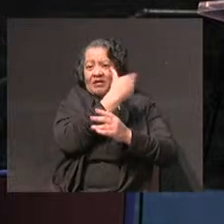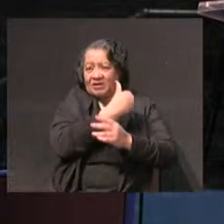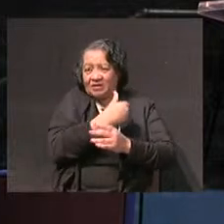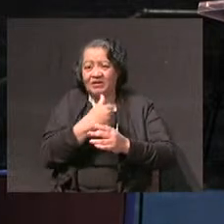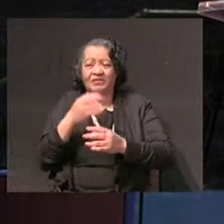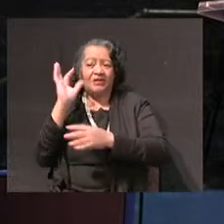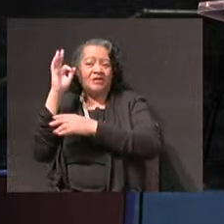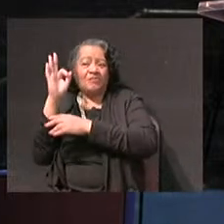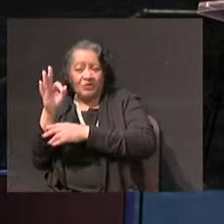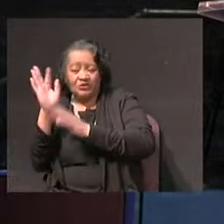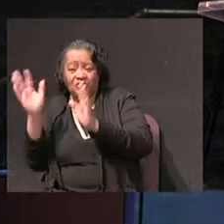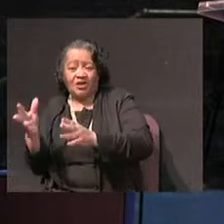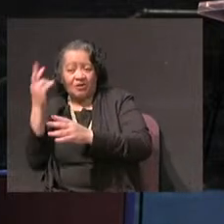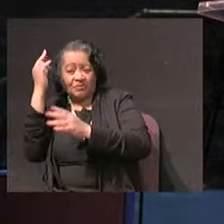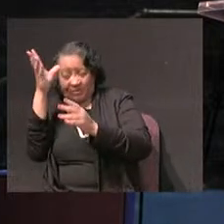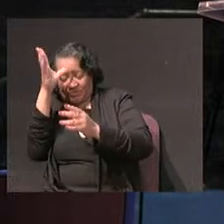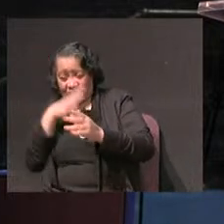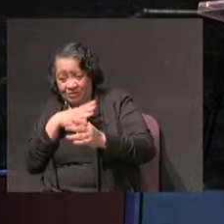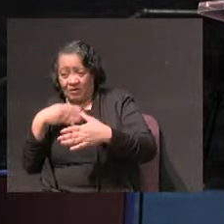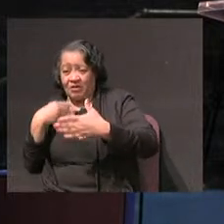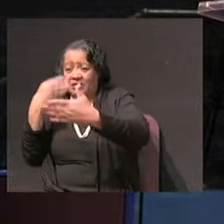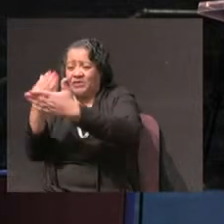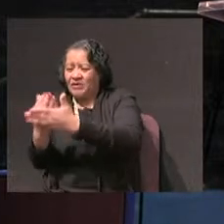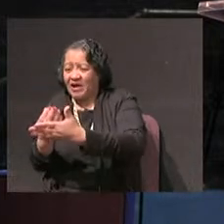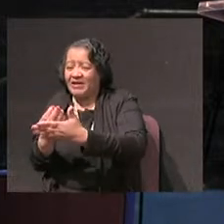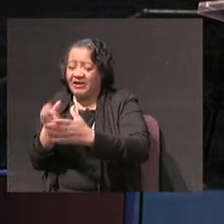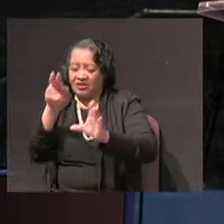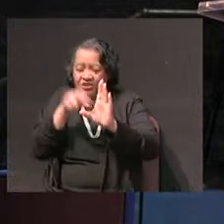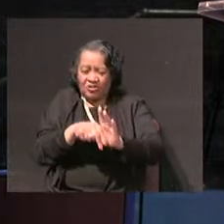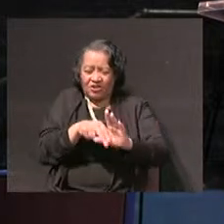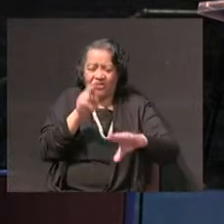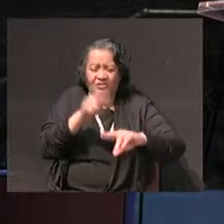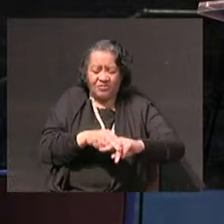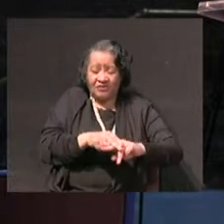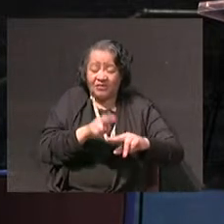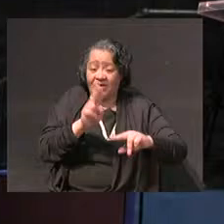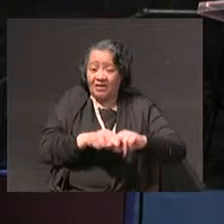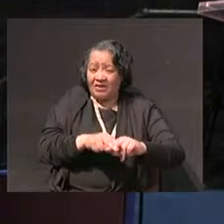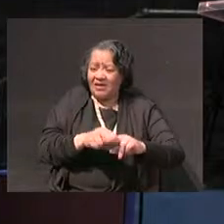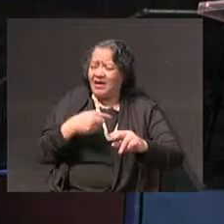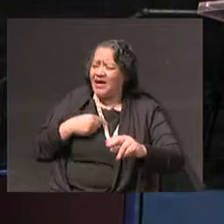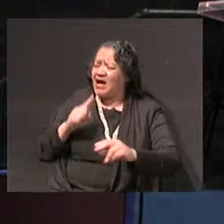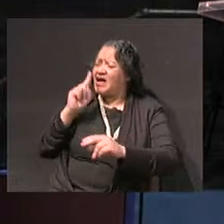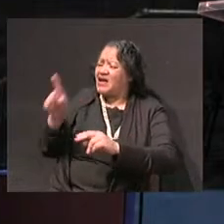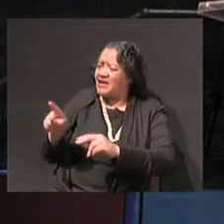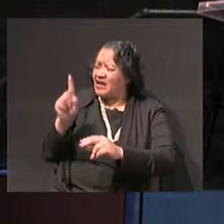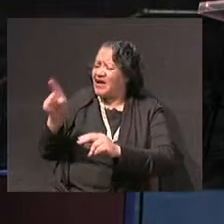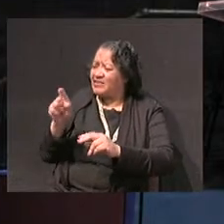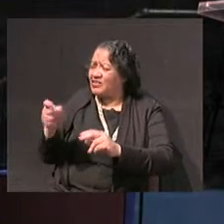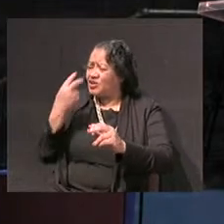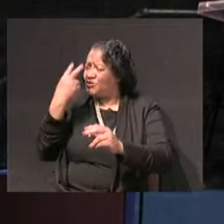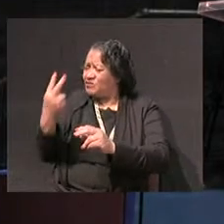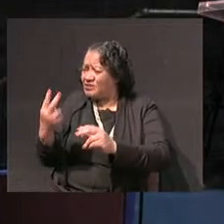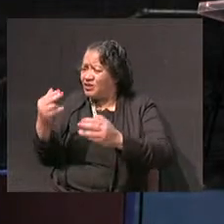Louisville. And when I got into the chair, I said, sir, what have you seen and met that new preacher at St. Stephen